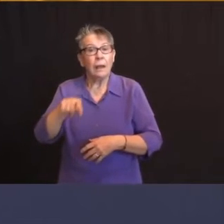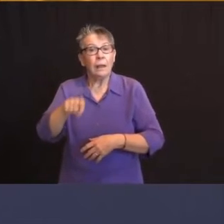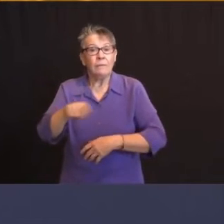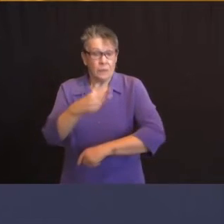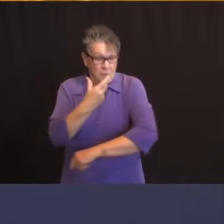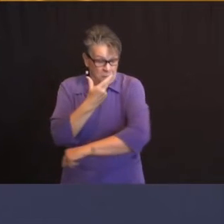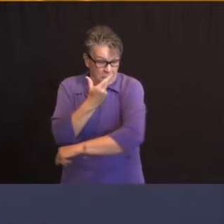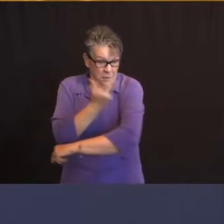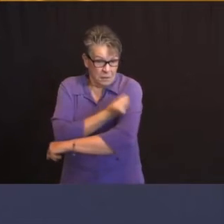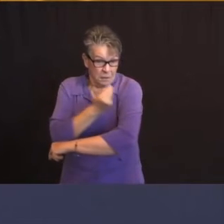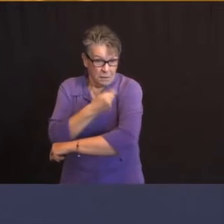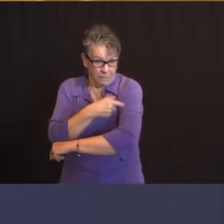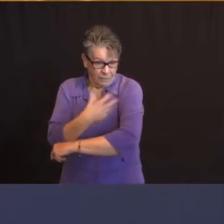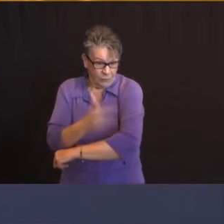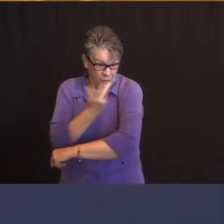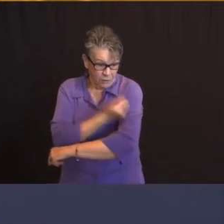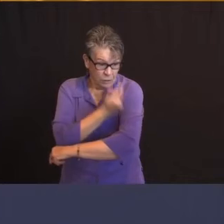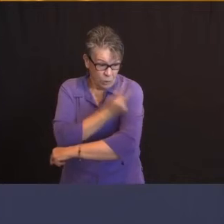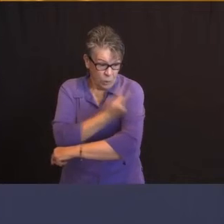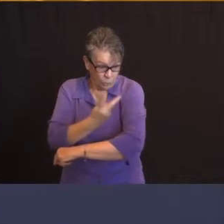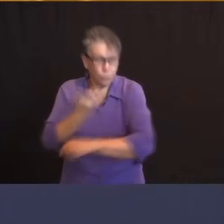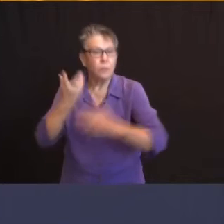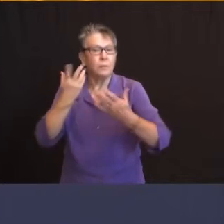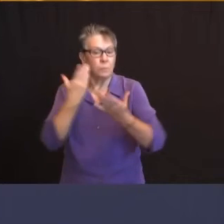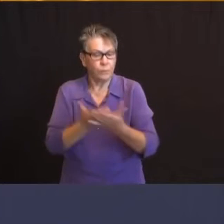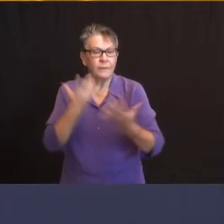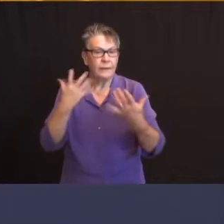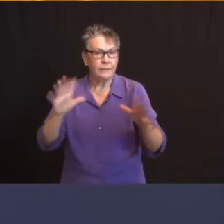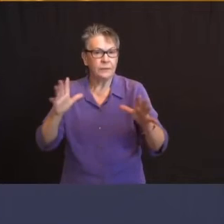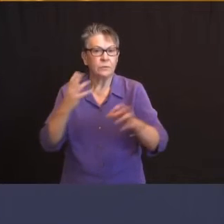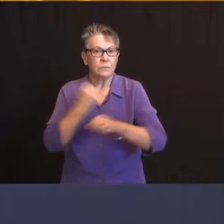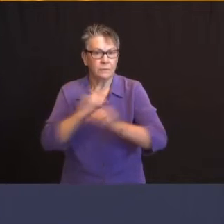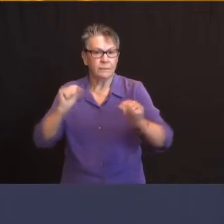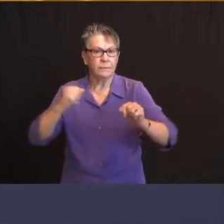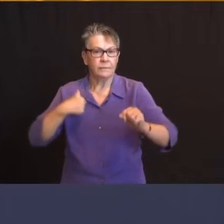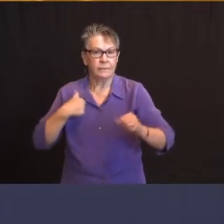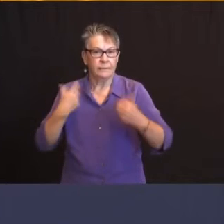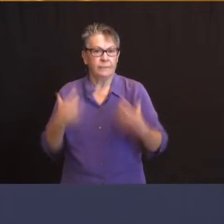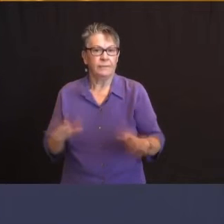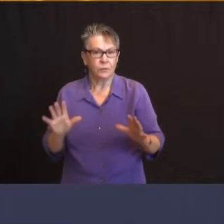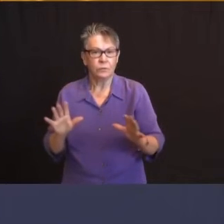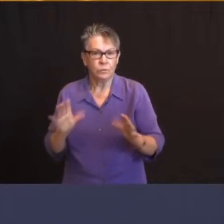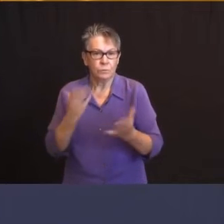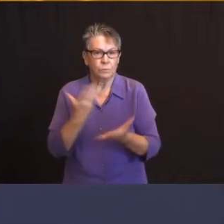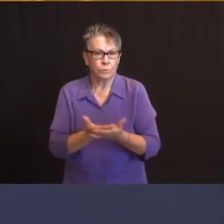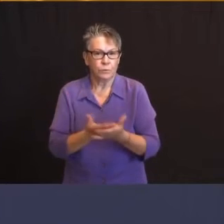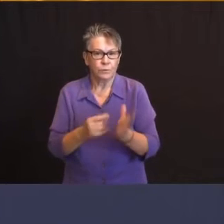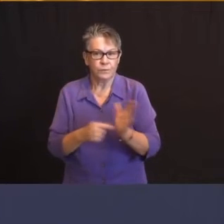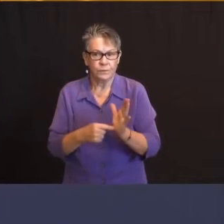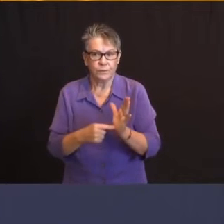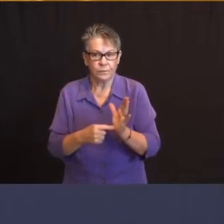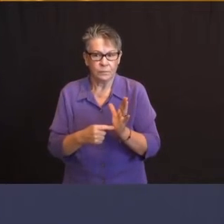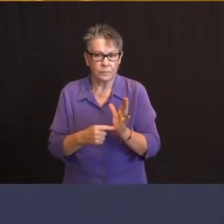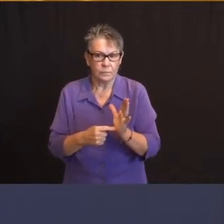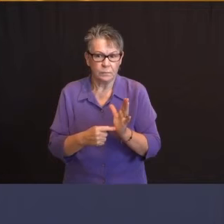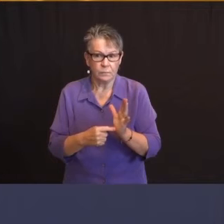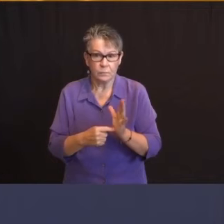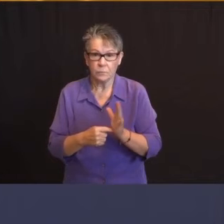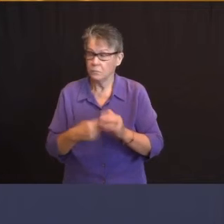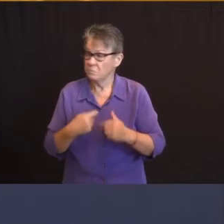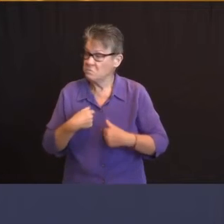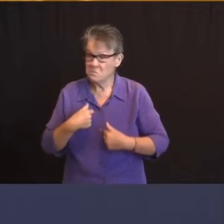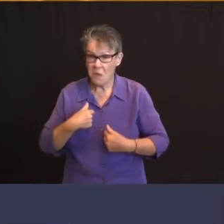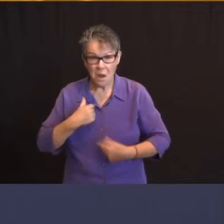this already. I will have no qualms whatsoever about taking this. My only concern is I don't want to take it at the front of the line away